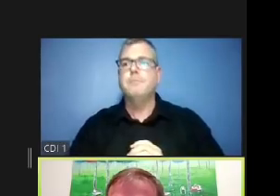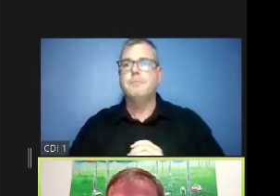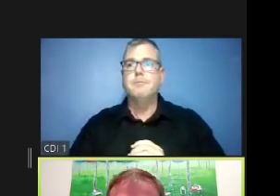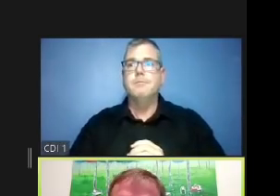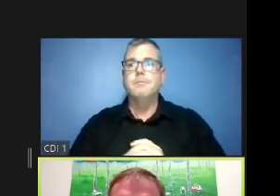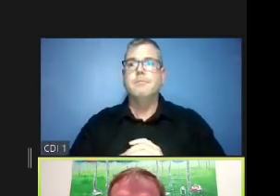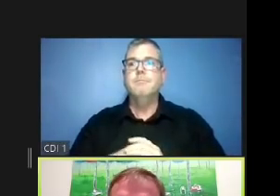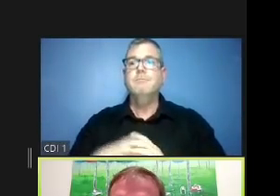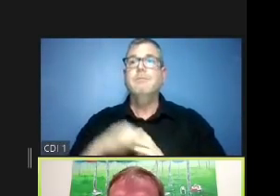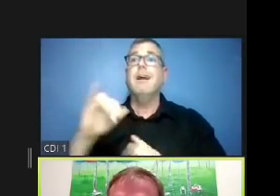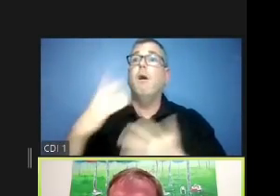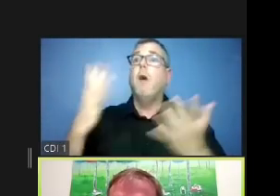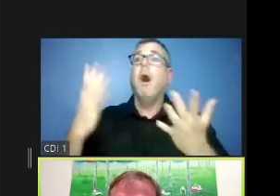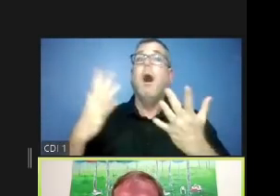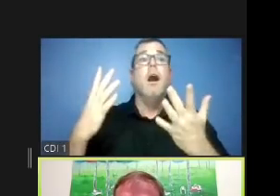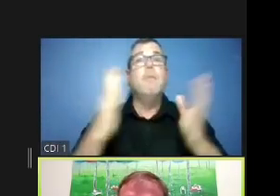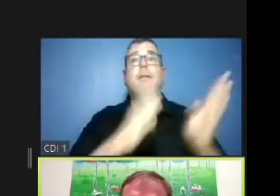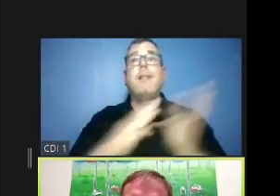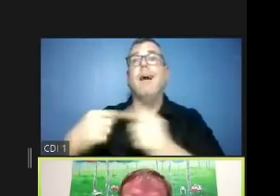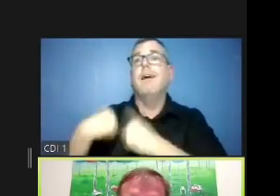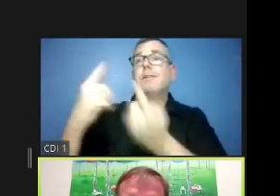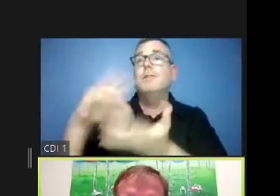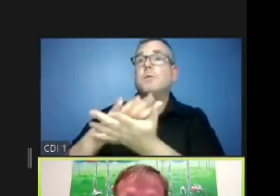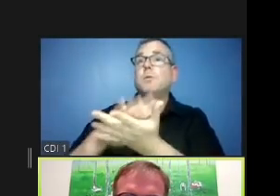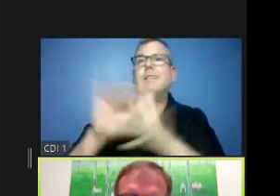purple tier. Next, please.